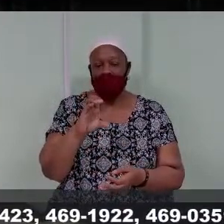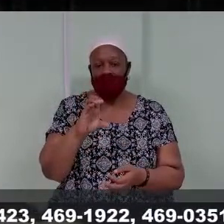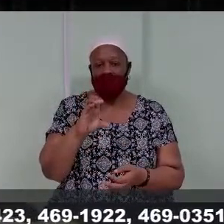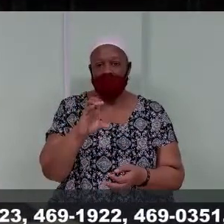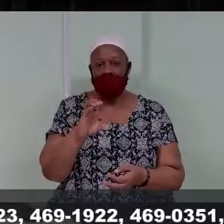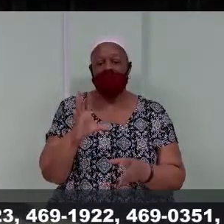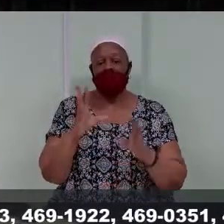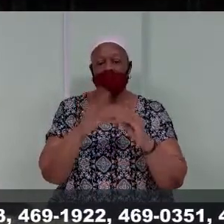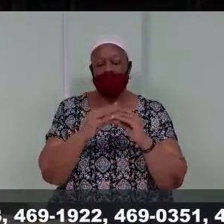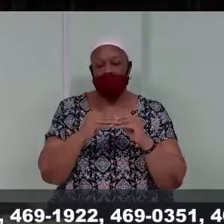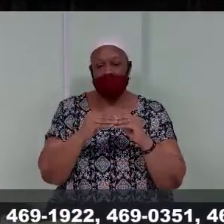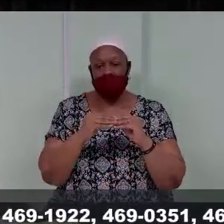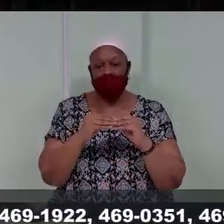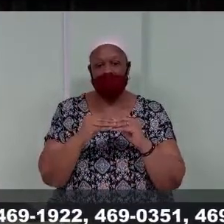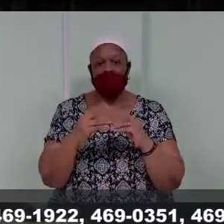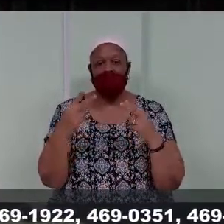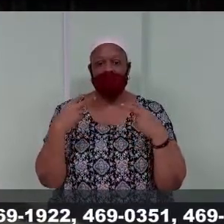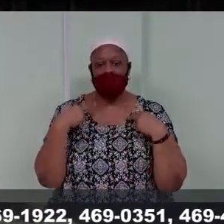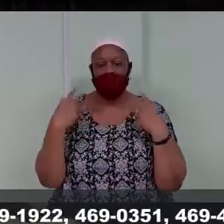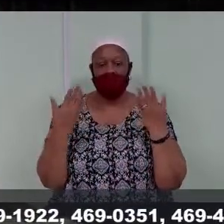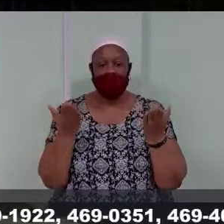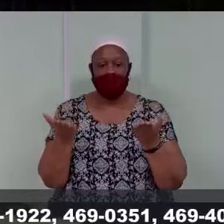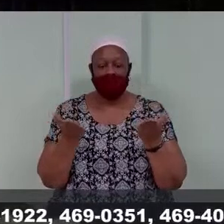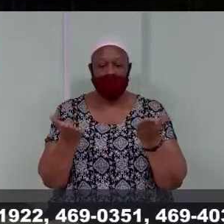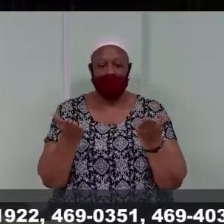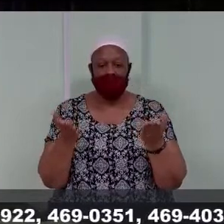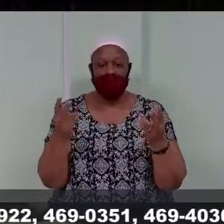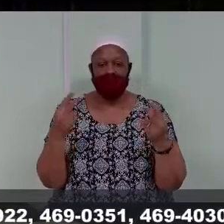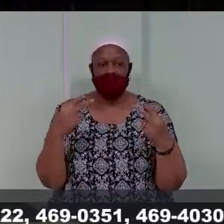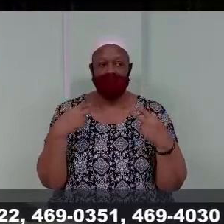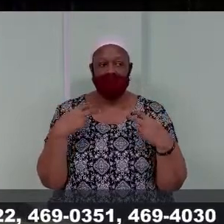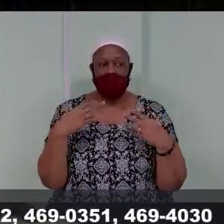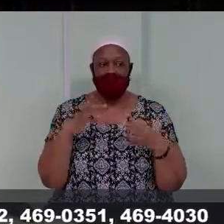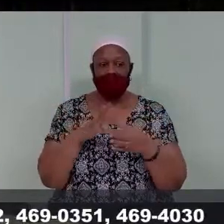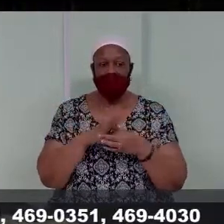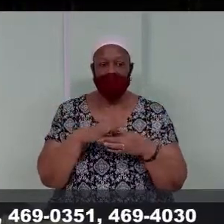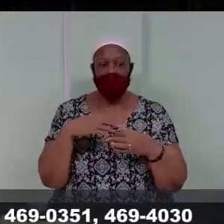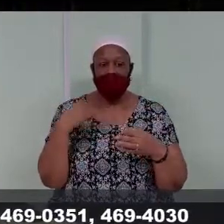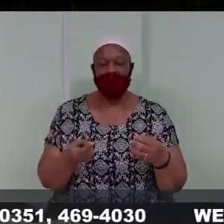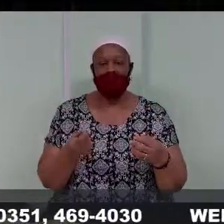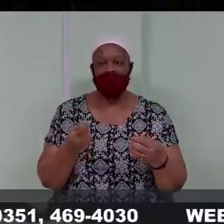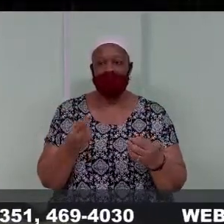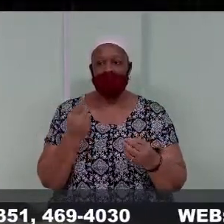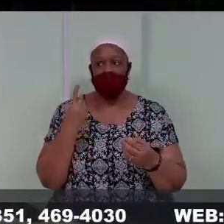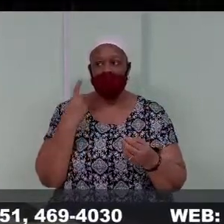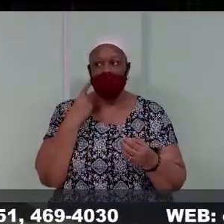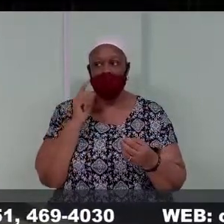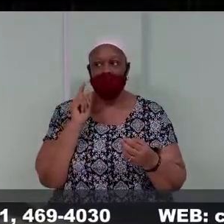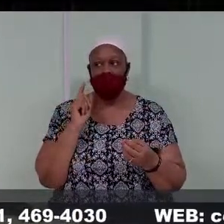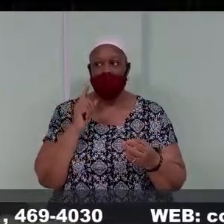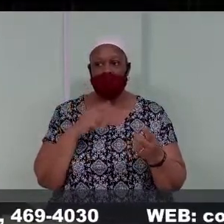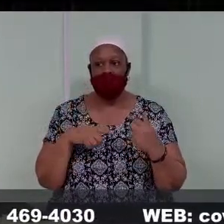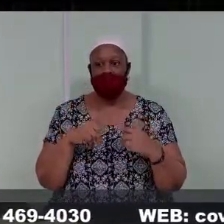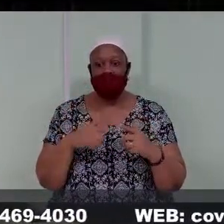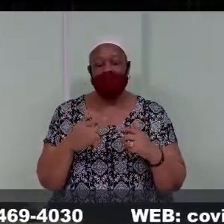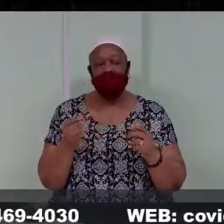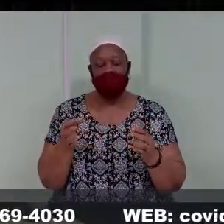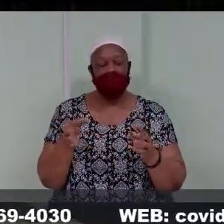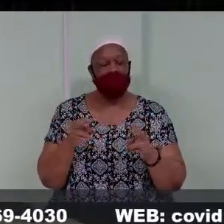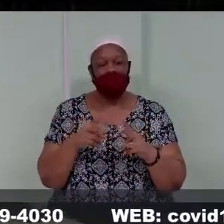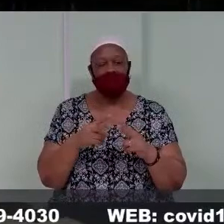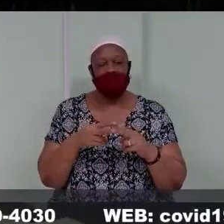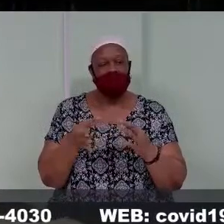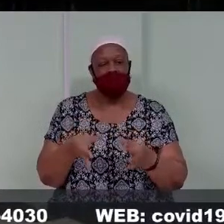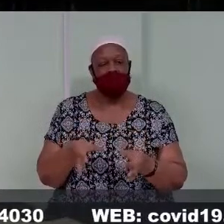briefings, the services of Mrs. Christmas Jacobs. Extremely vital. Today